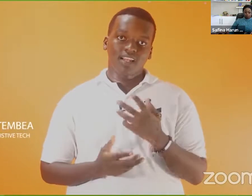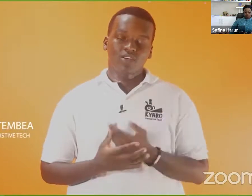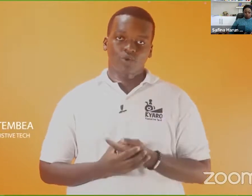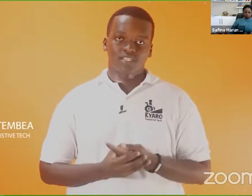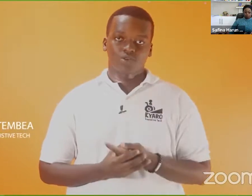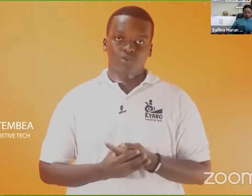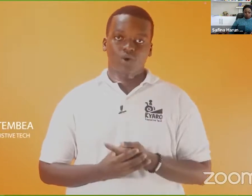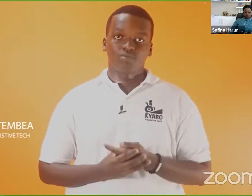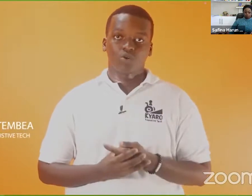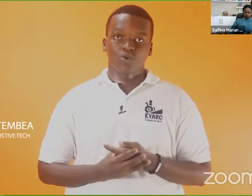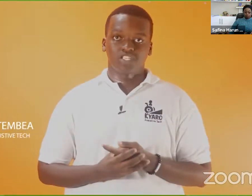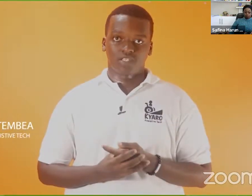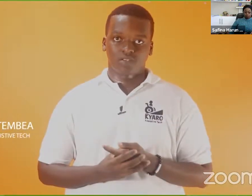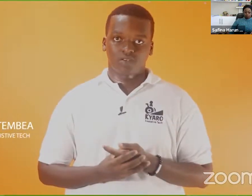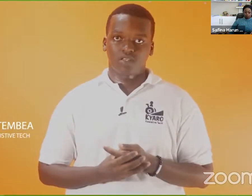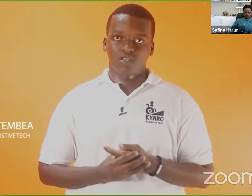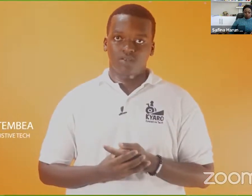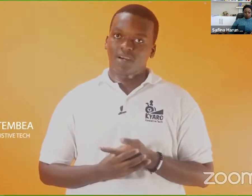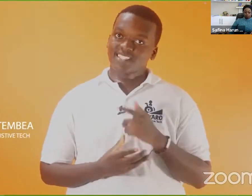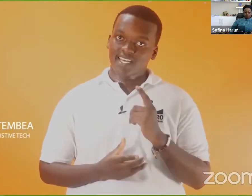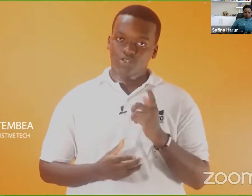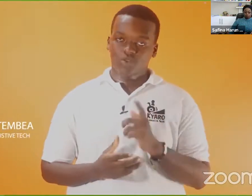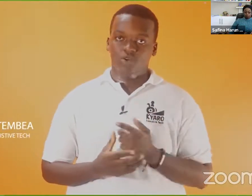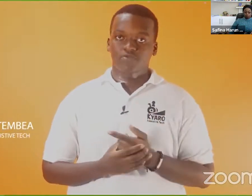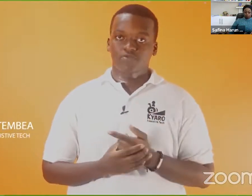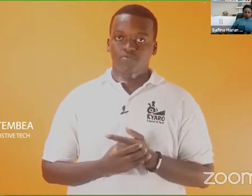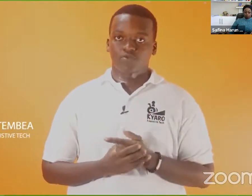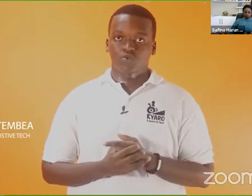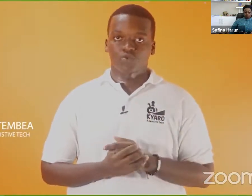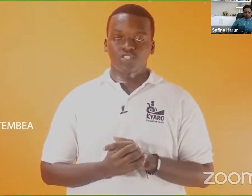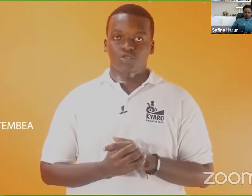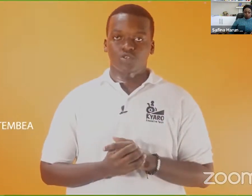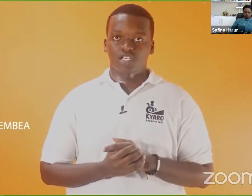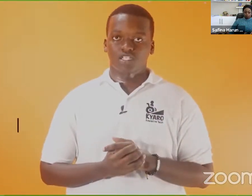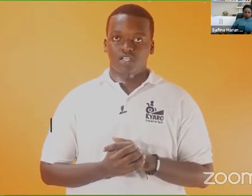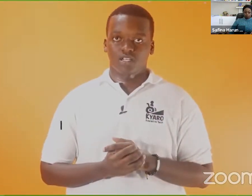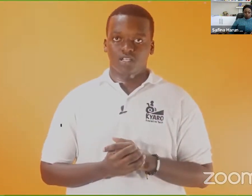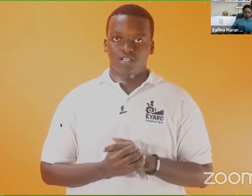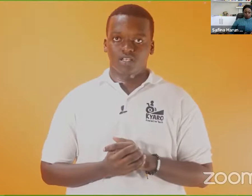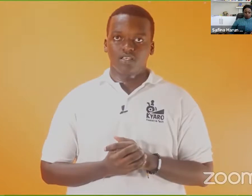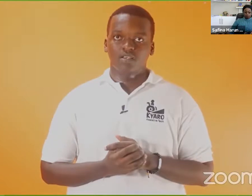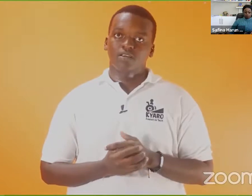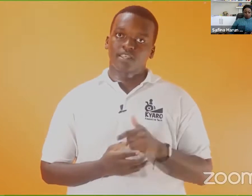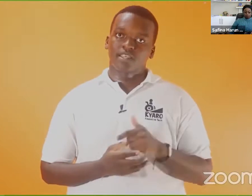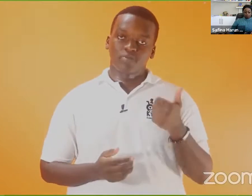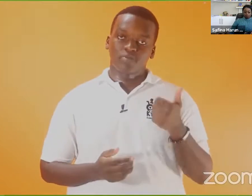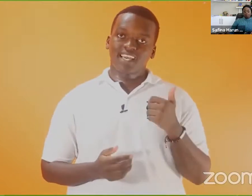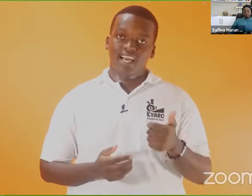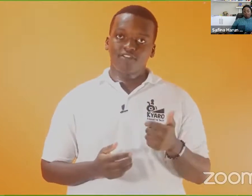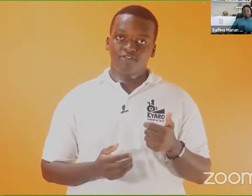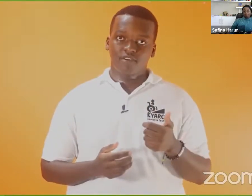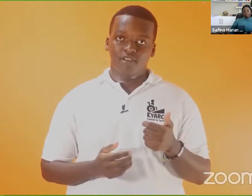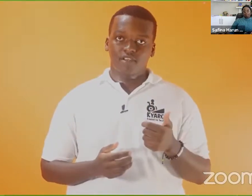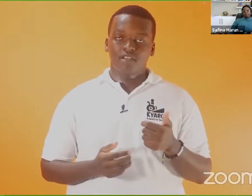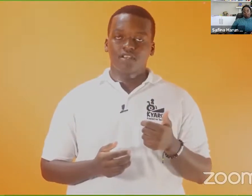Now, I'd like to ask you one more question by starting with a quote from Winston Churchill, that we